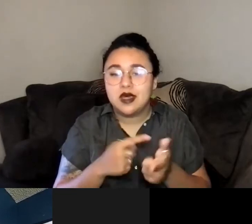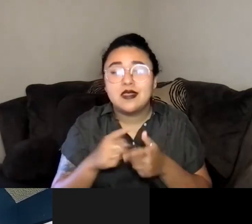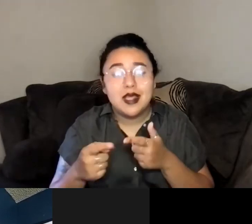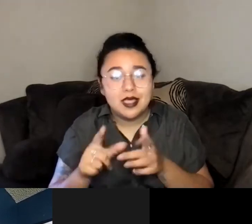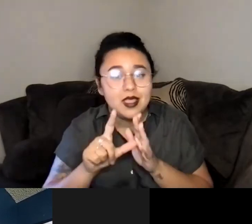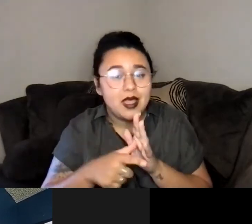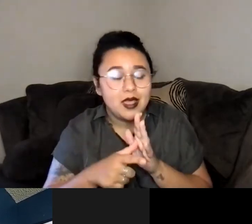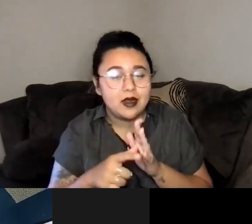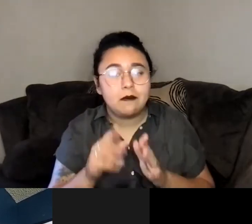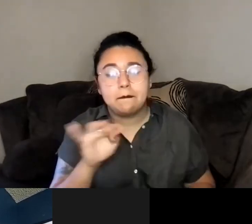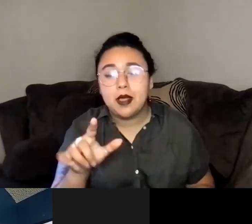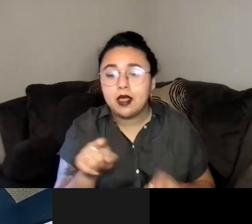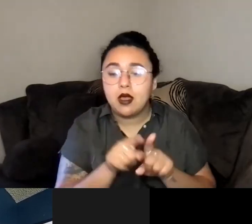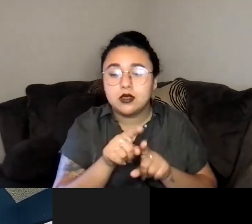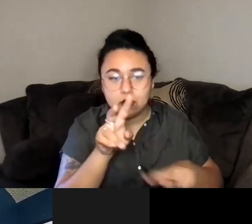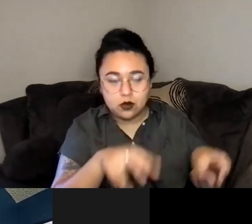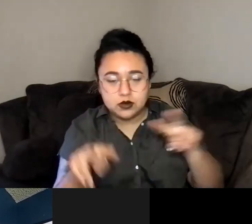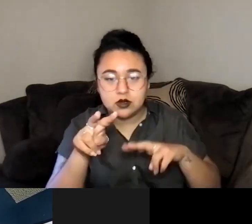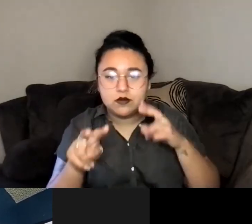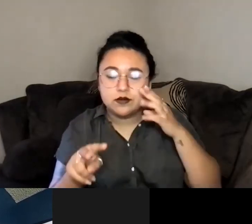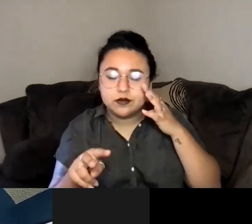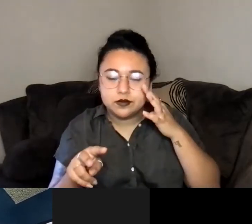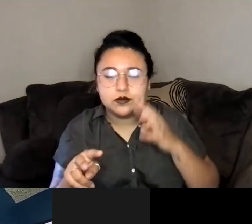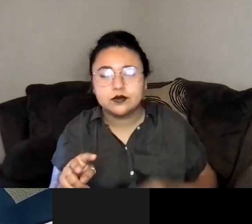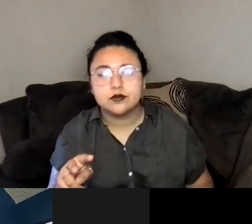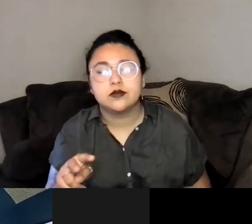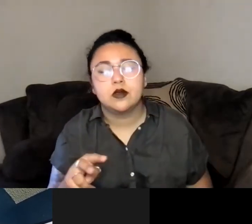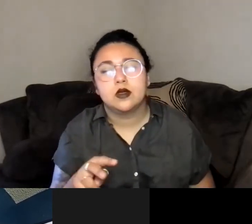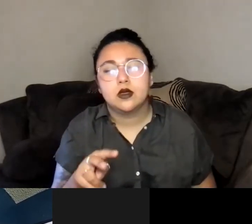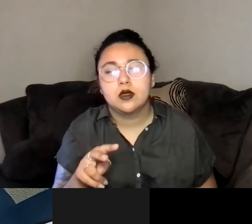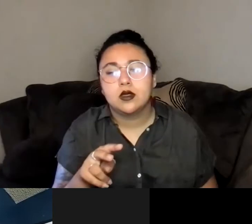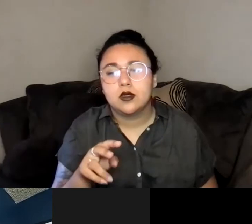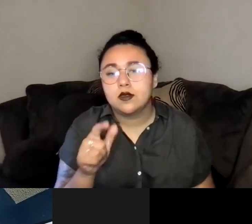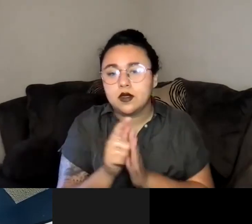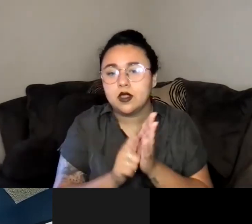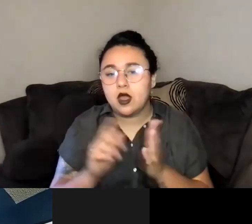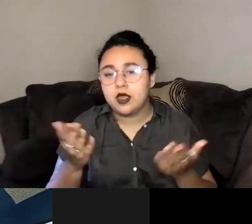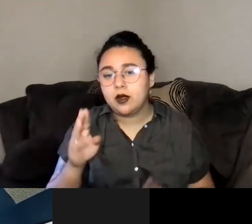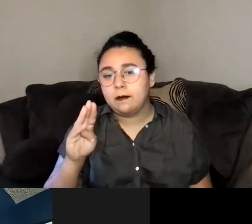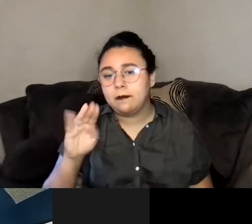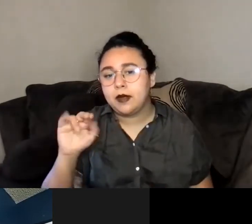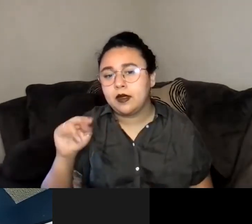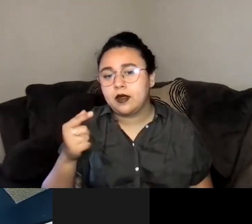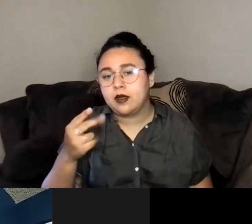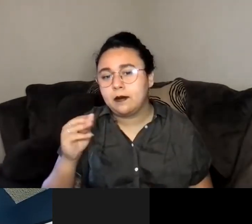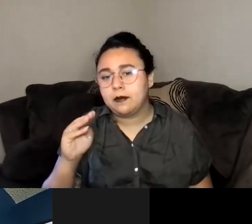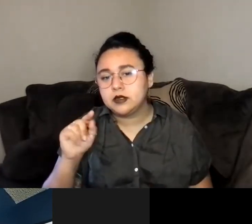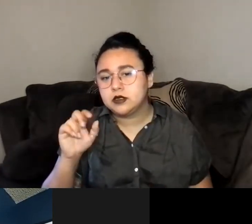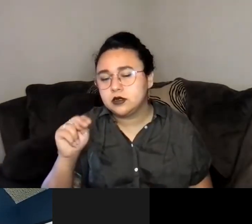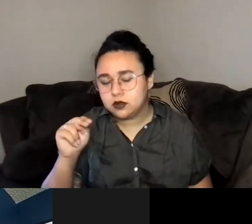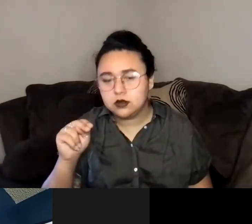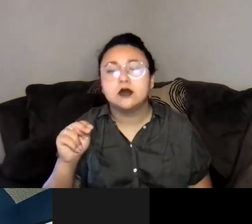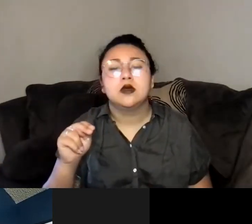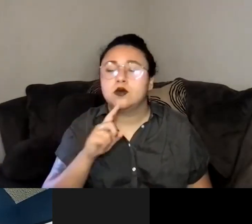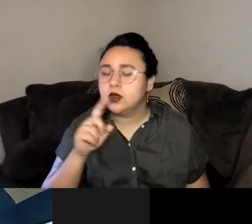Bill also observes that the law in Binghamton is really amazing, and their definitions include